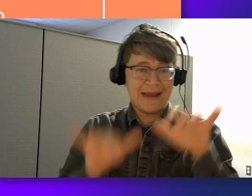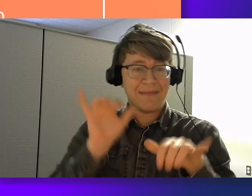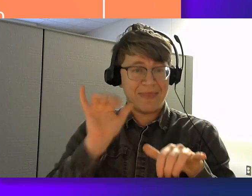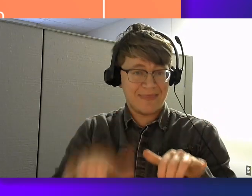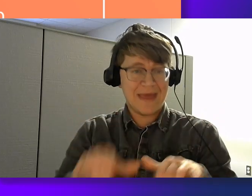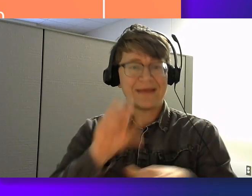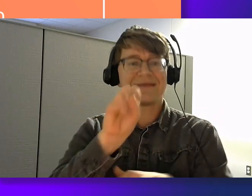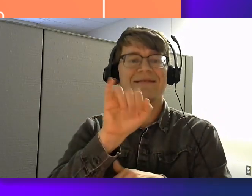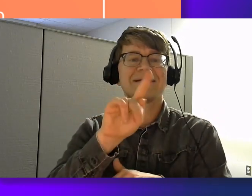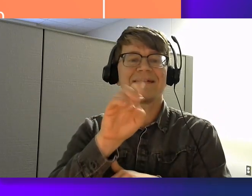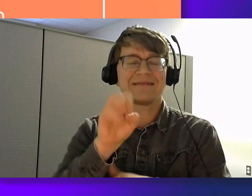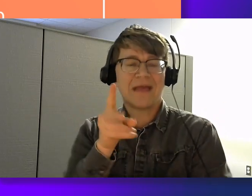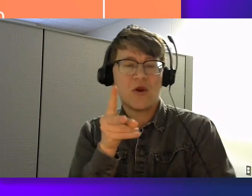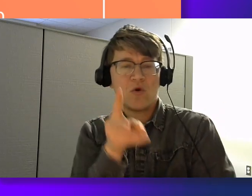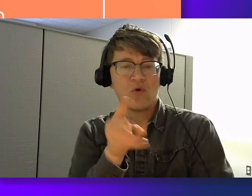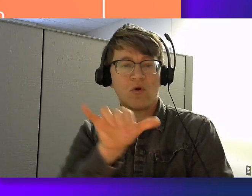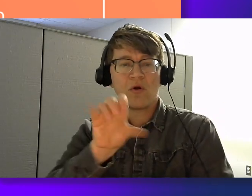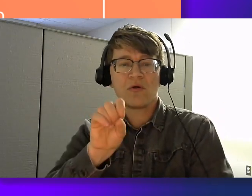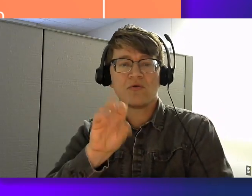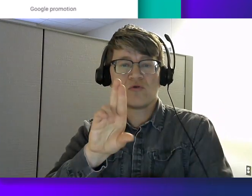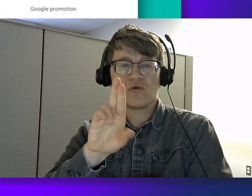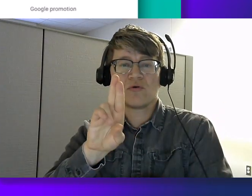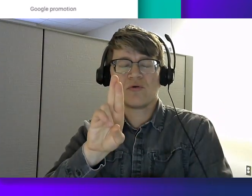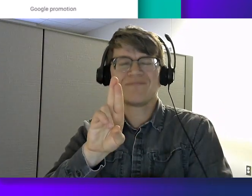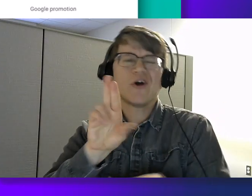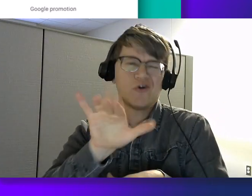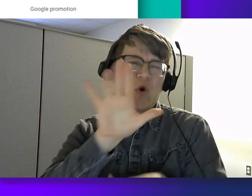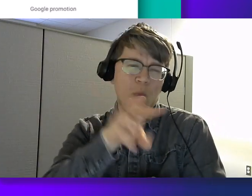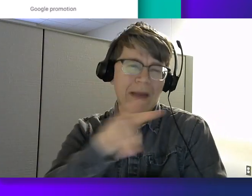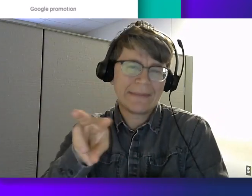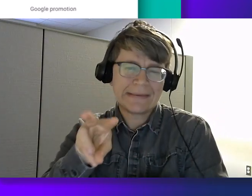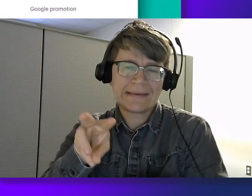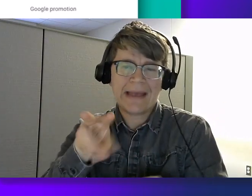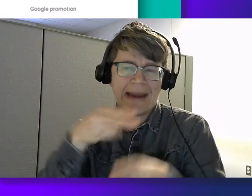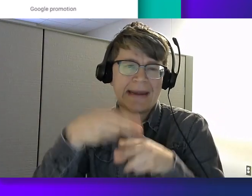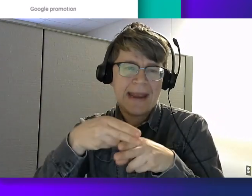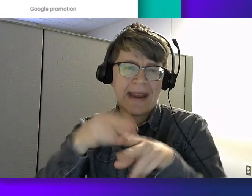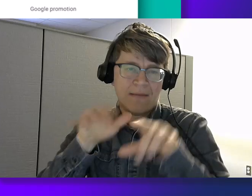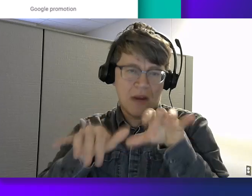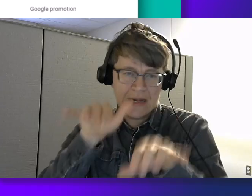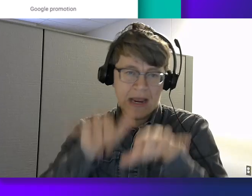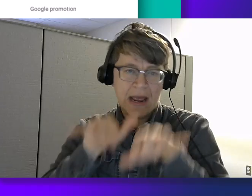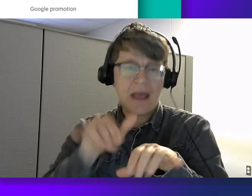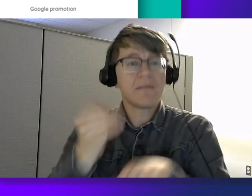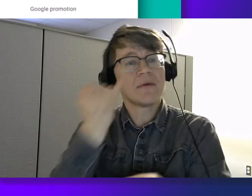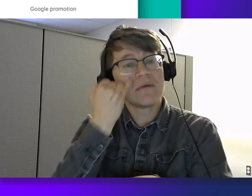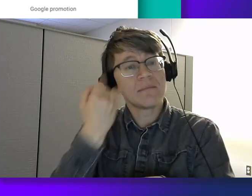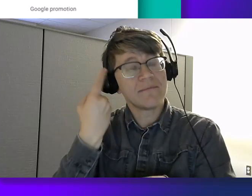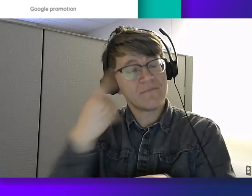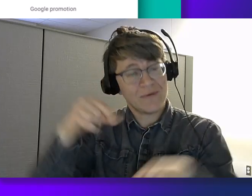site:yourdomain.com, replacing the domain with your own. So if we're doing this for HubSpot, we type in